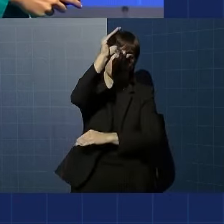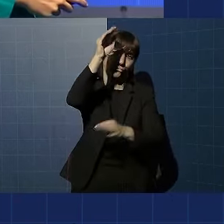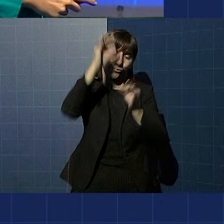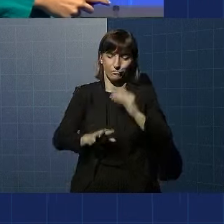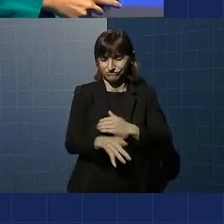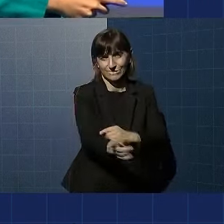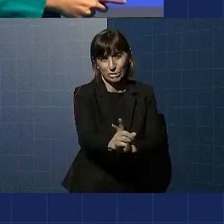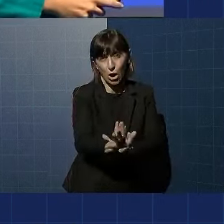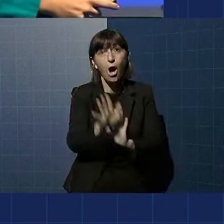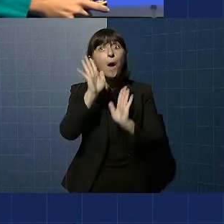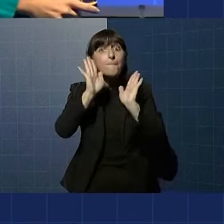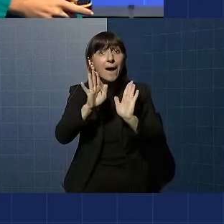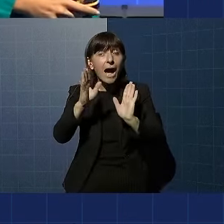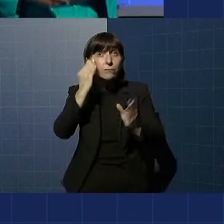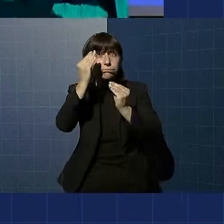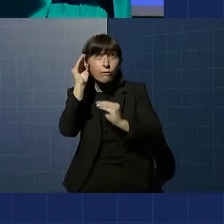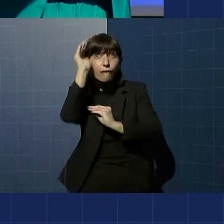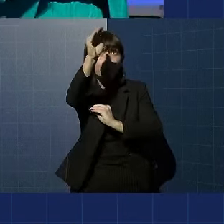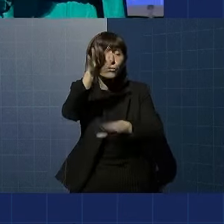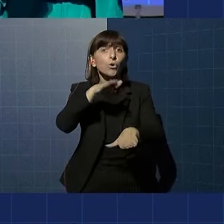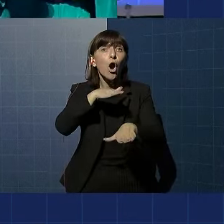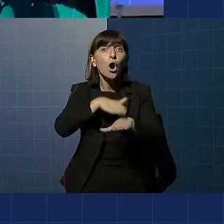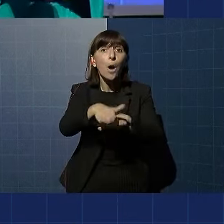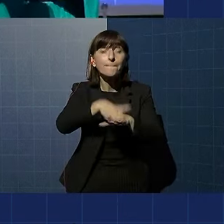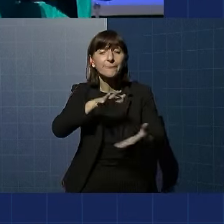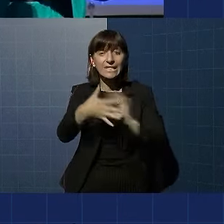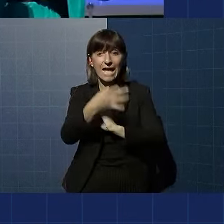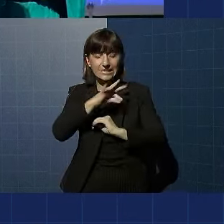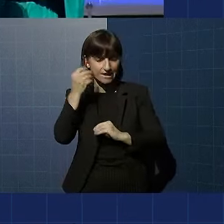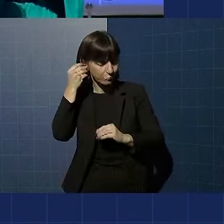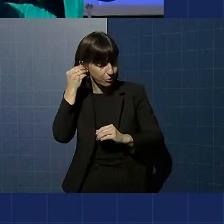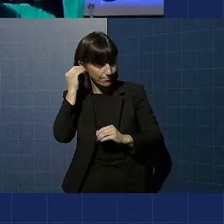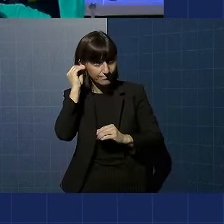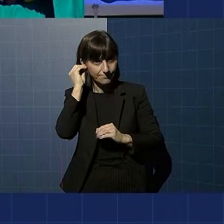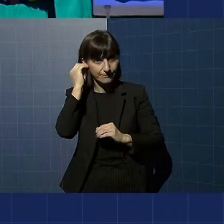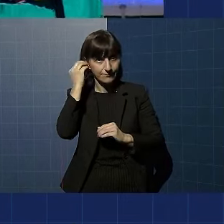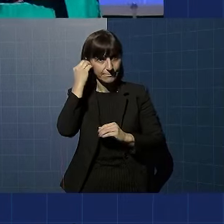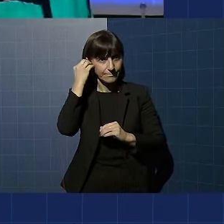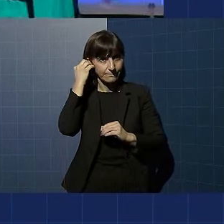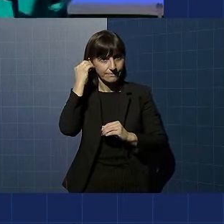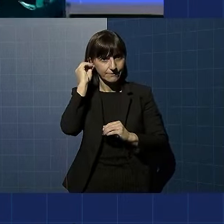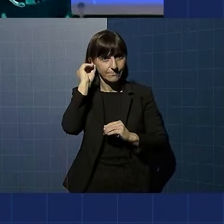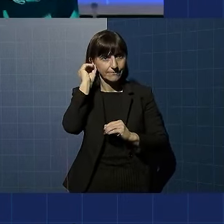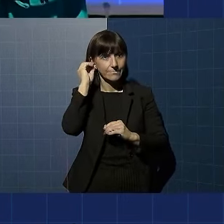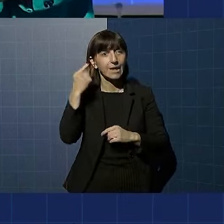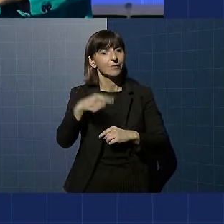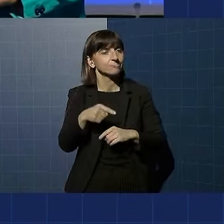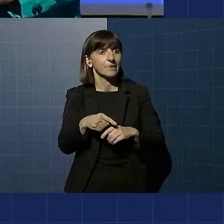This is just one experiment I wanted to highlight. It's also an Italian experiment, but this is very interesting as well. So this